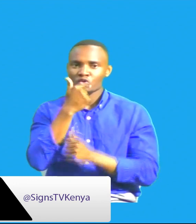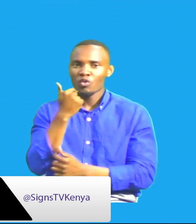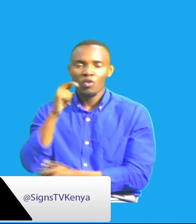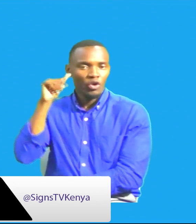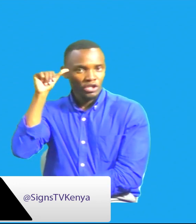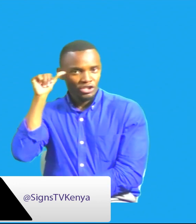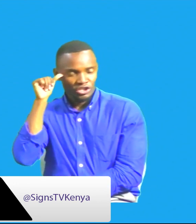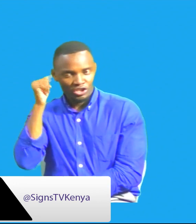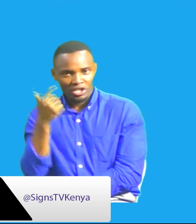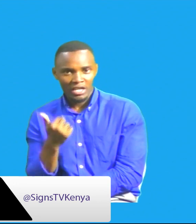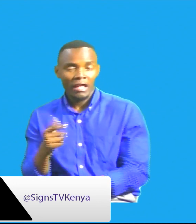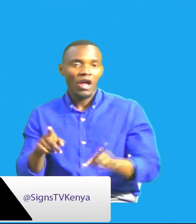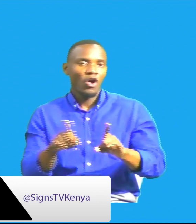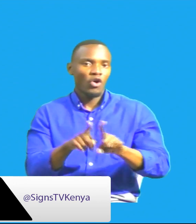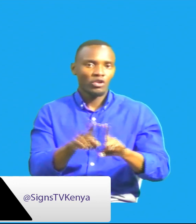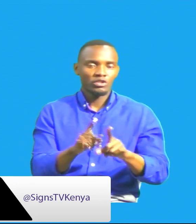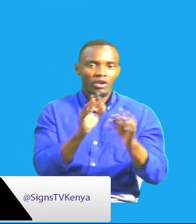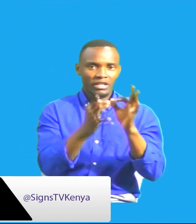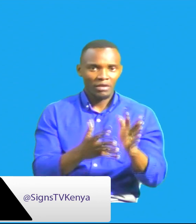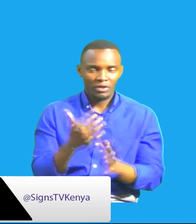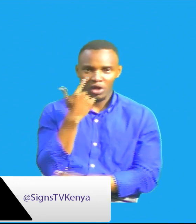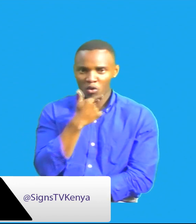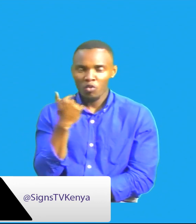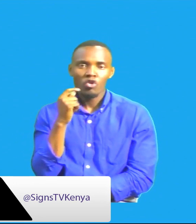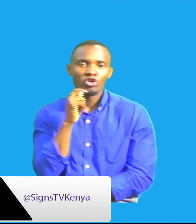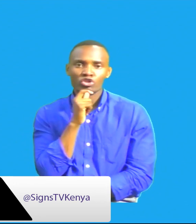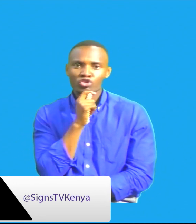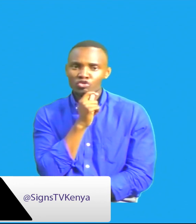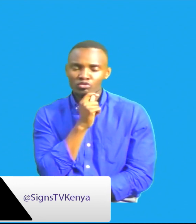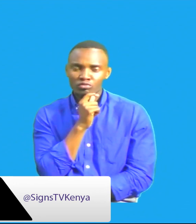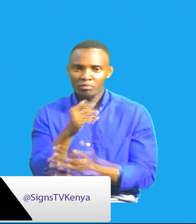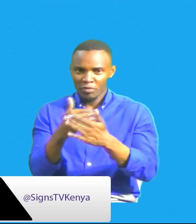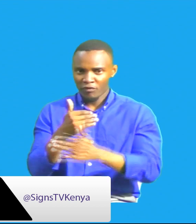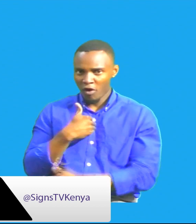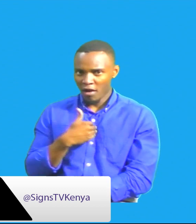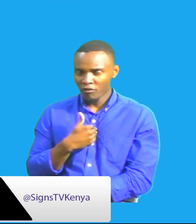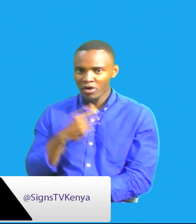presenter 018, and my sign language interpreters have been earlier on Candy